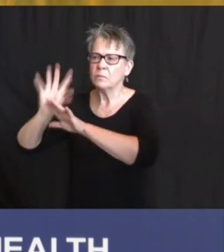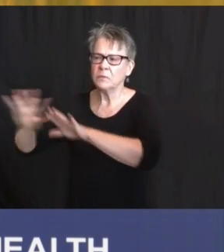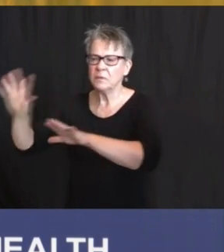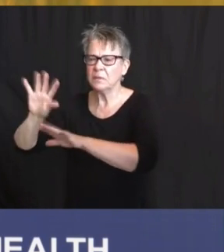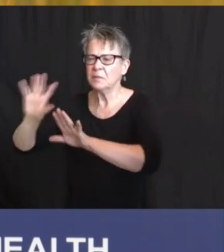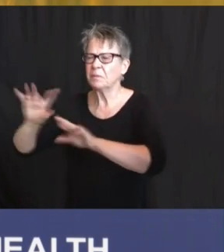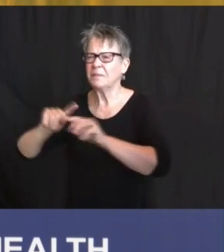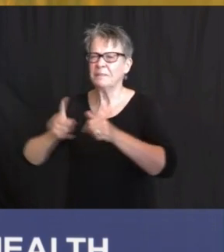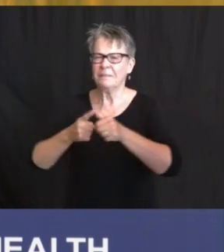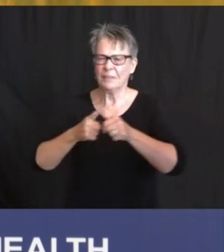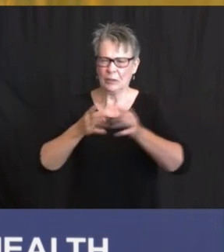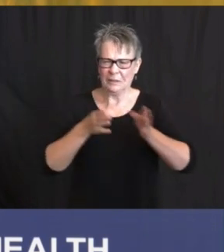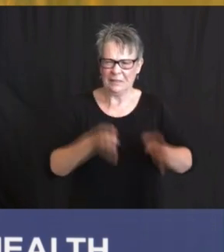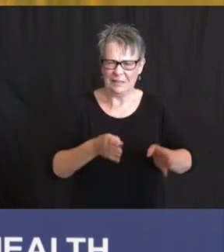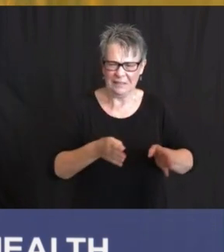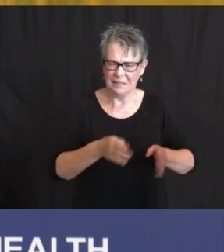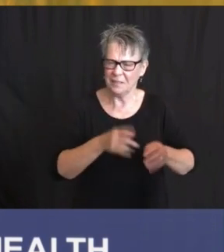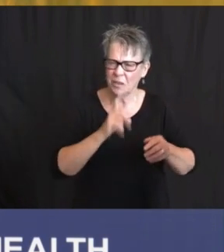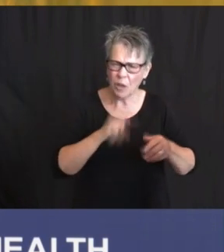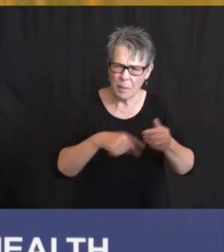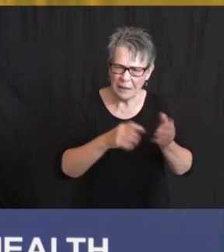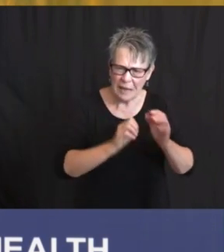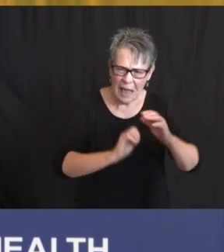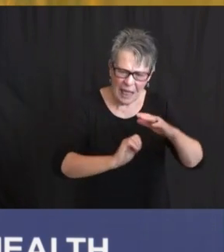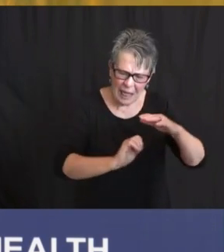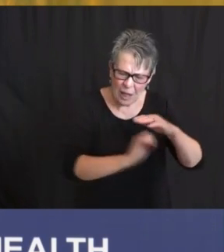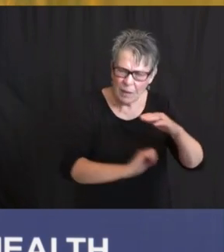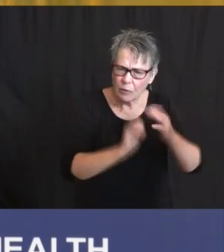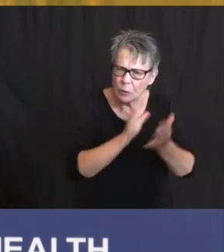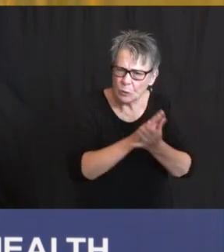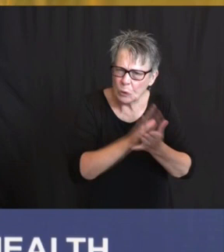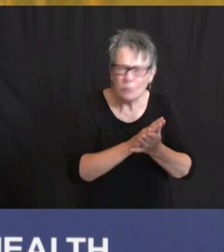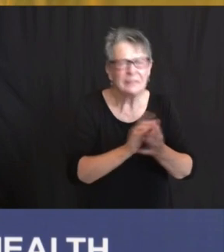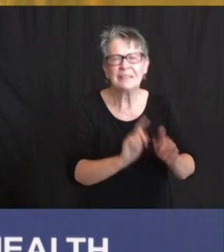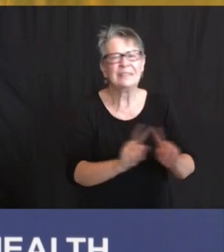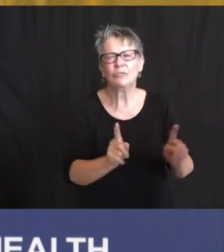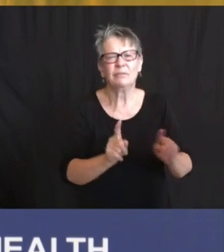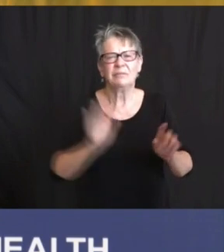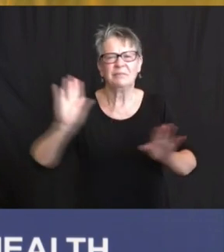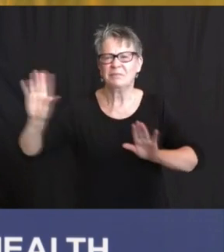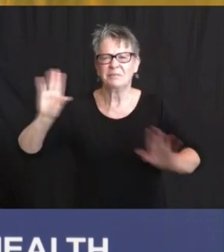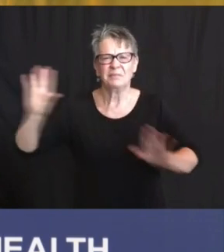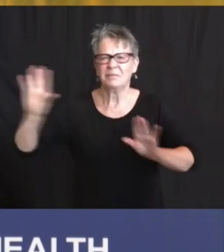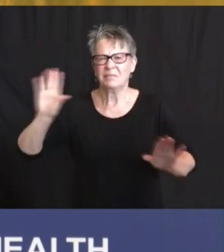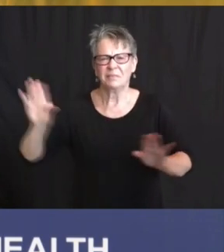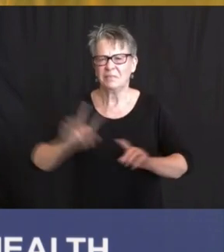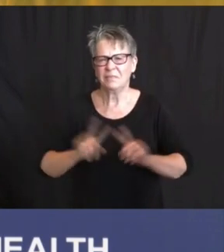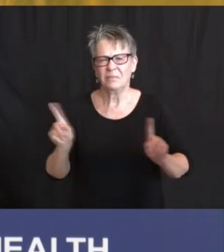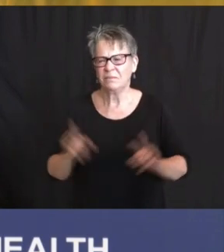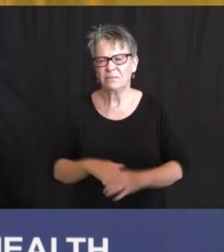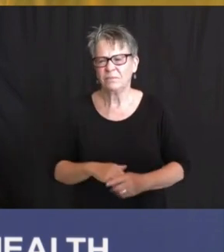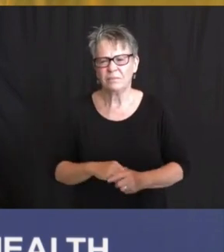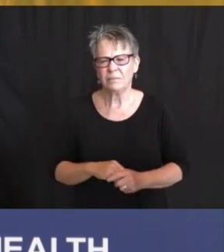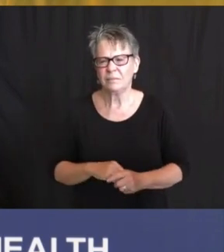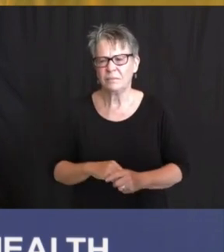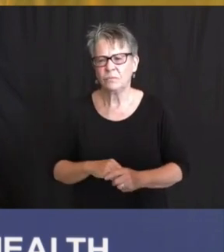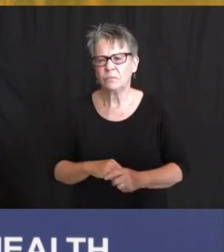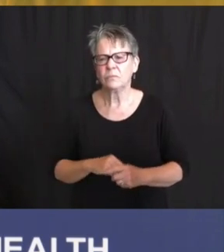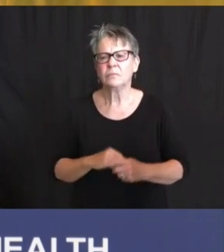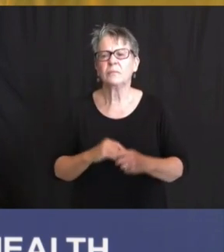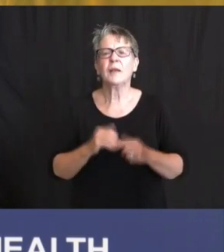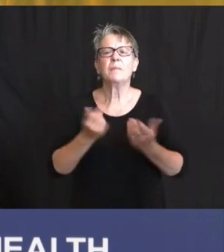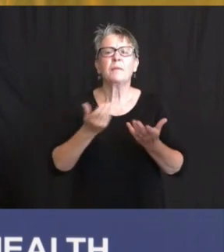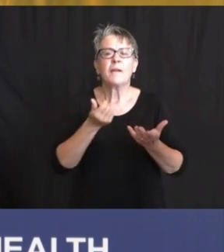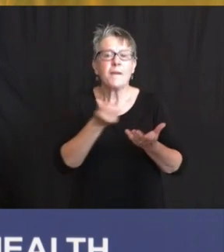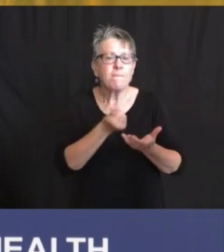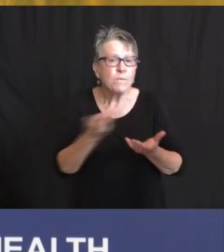pre-K through 12 reality, and the extent to which there is residency, it's overwhelming. They're going to be private schools, and again, we'll speak